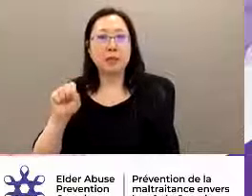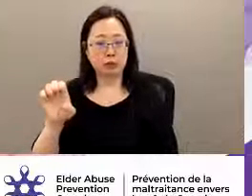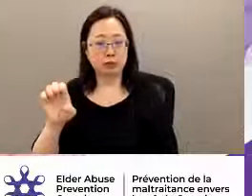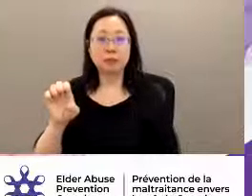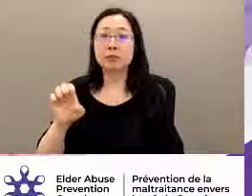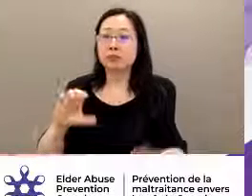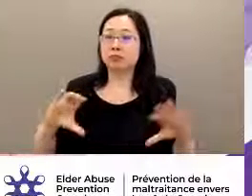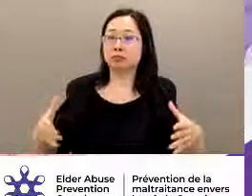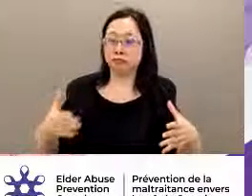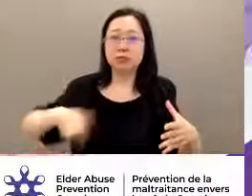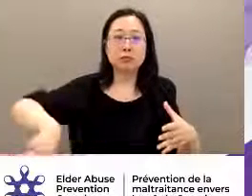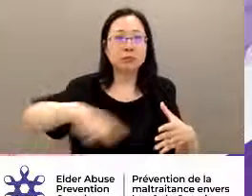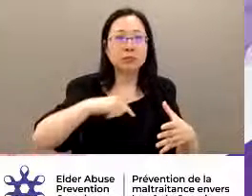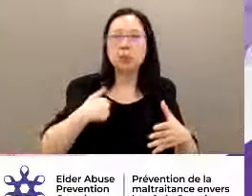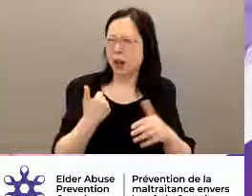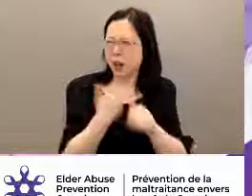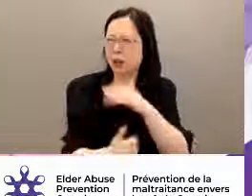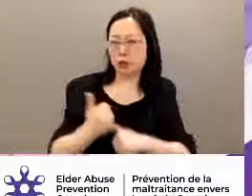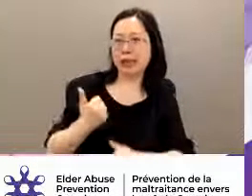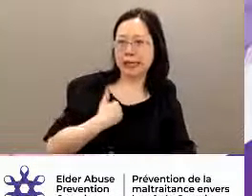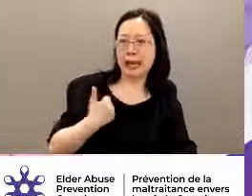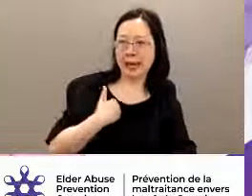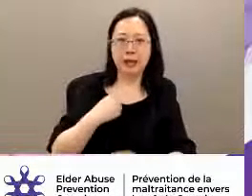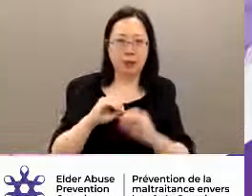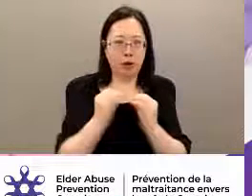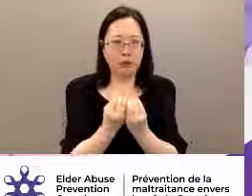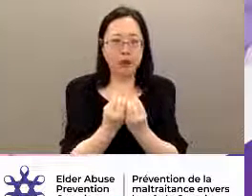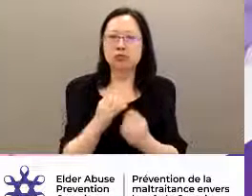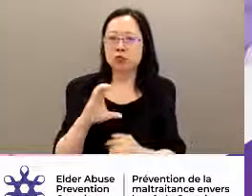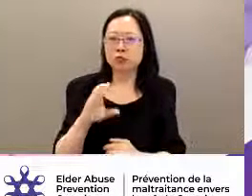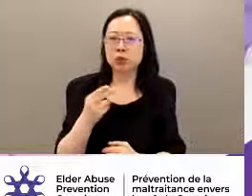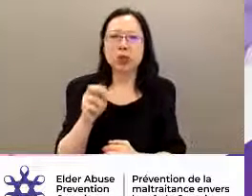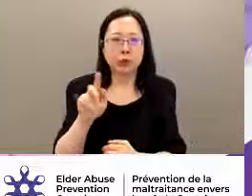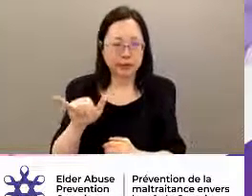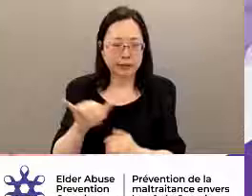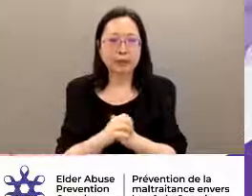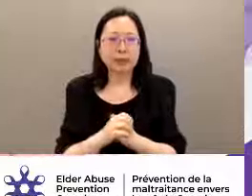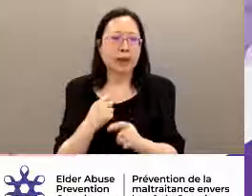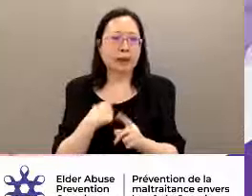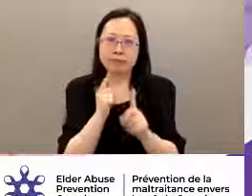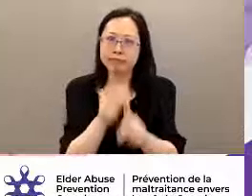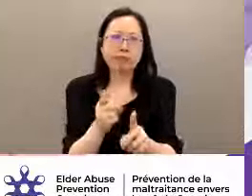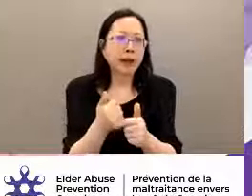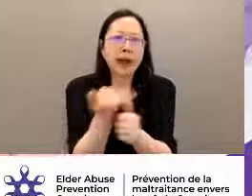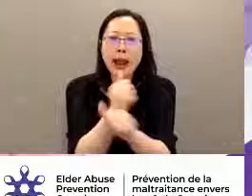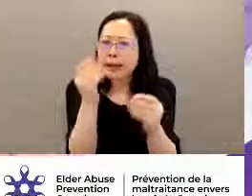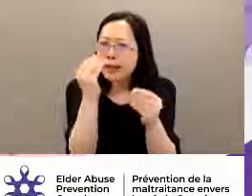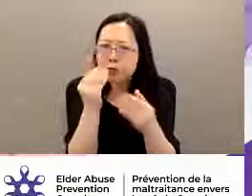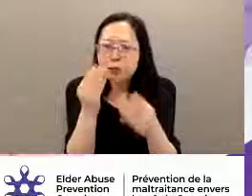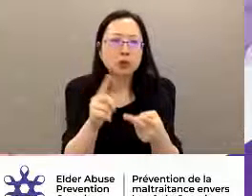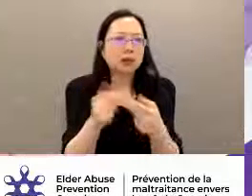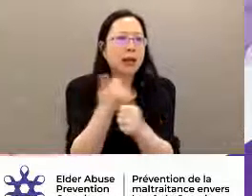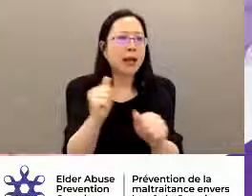a pan-Canadian organization, a charity, and our mission is to connect people in organization and foster the exchange of reliable